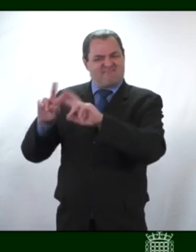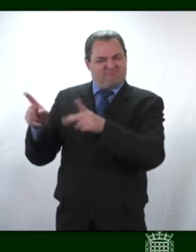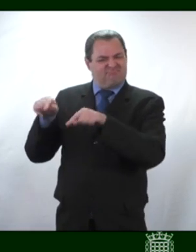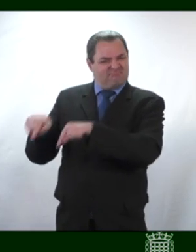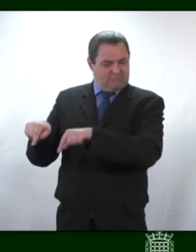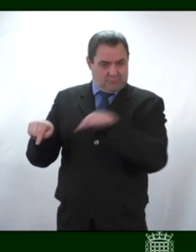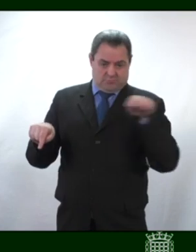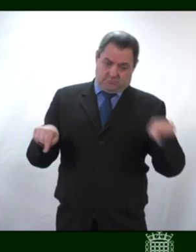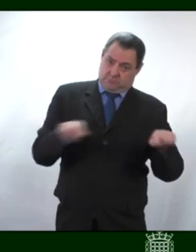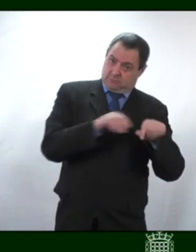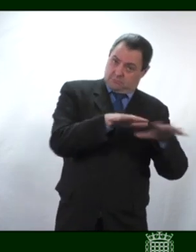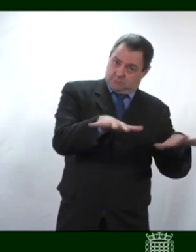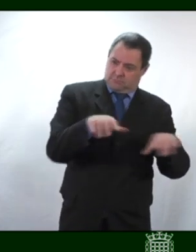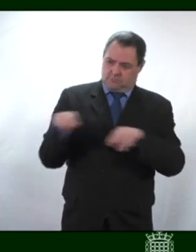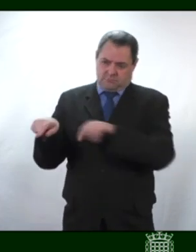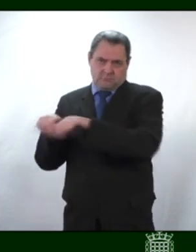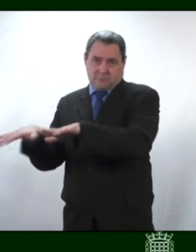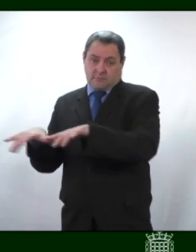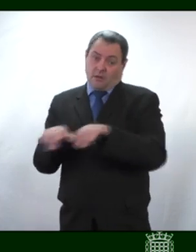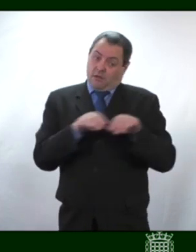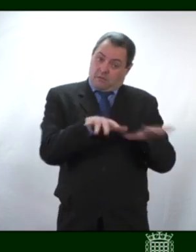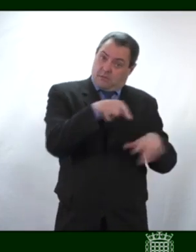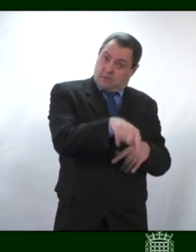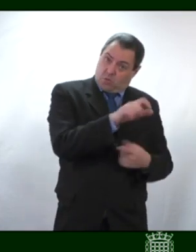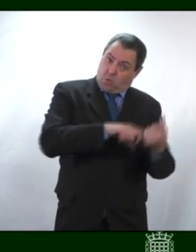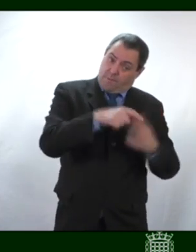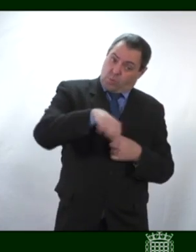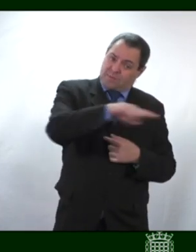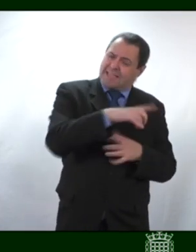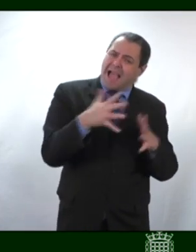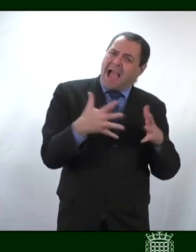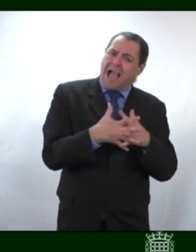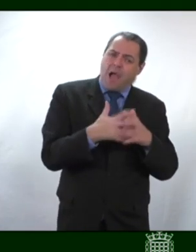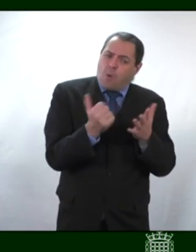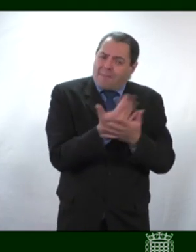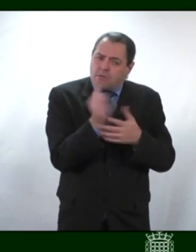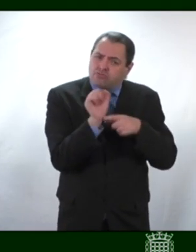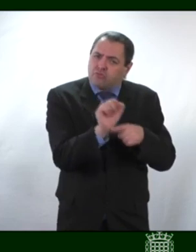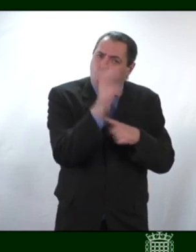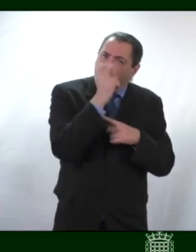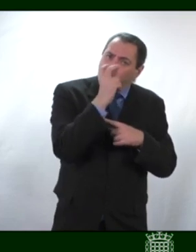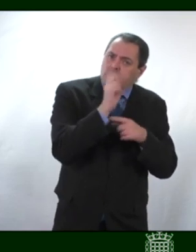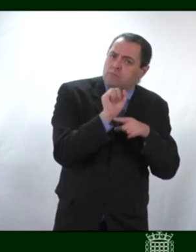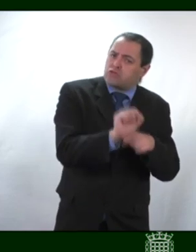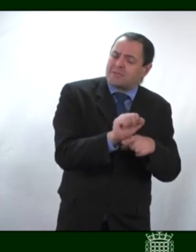what messages we should be giving to the rest of the community to protect their loved ones, and how they should be making sure they do